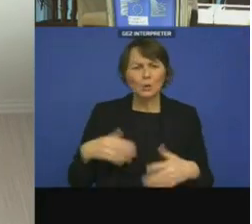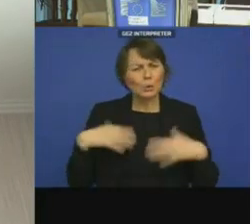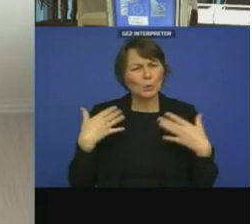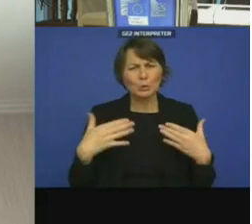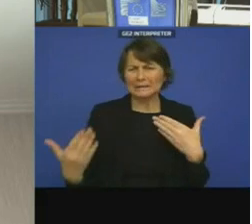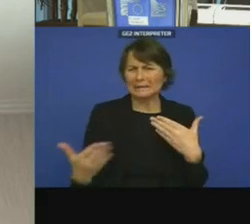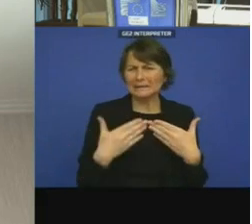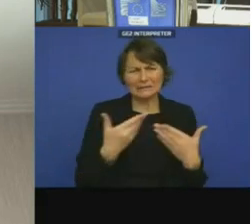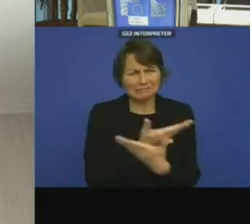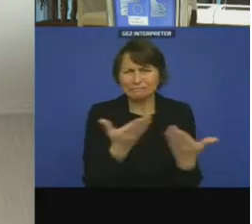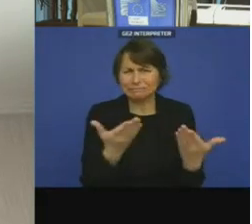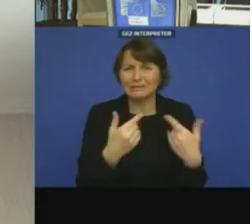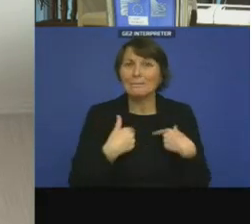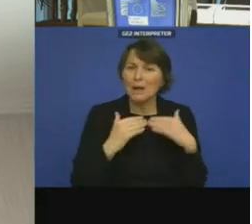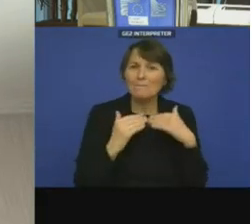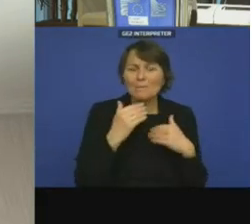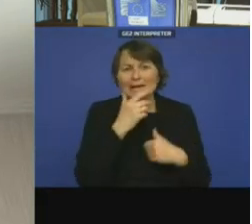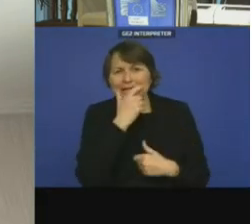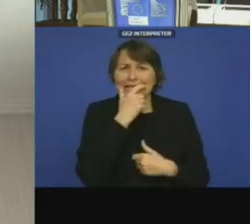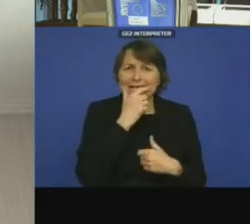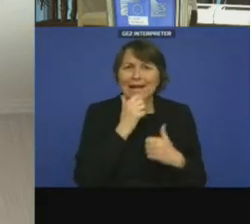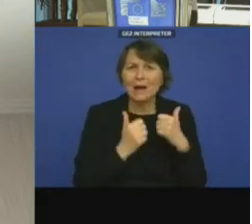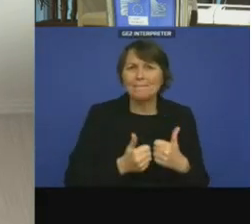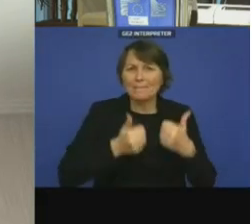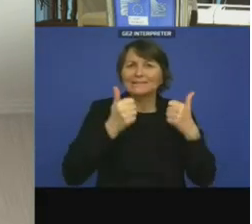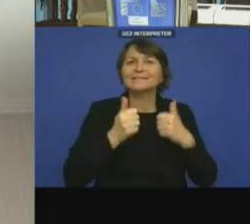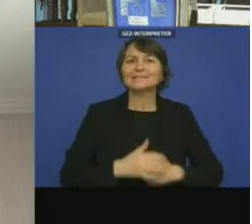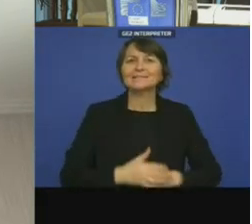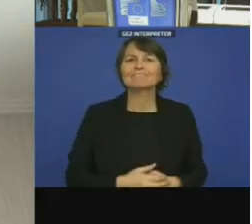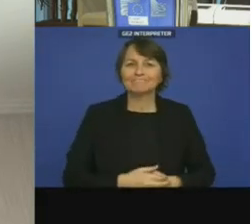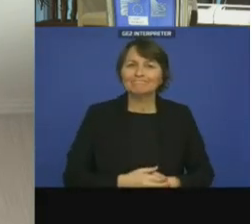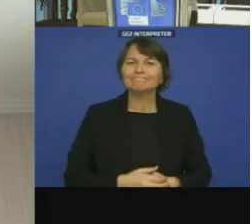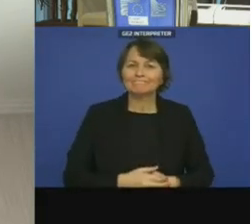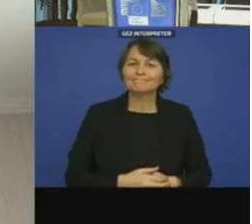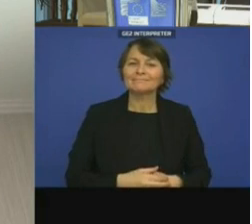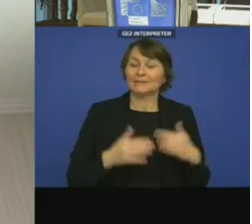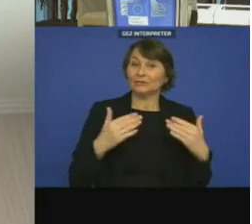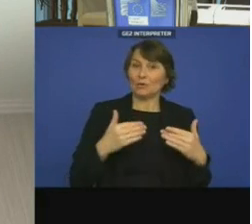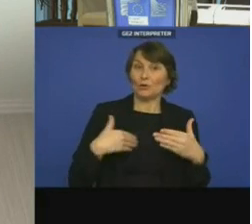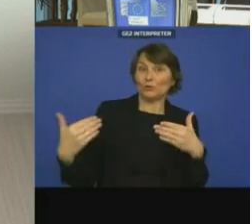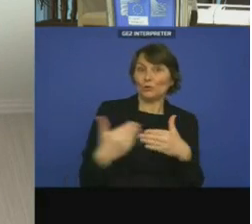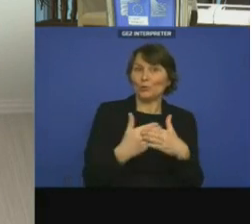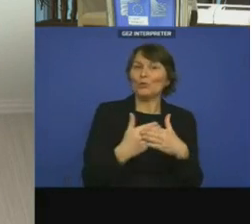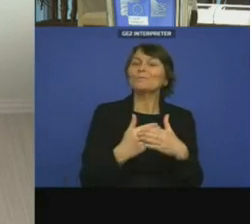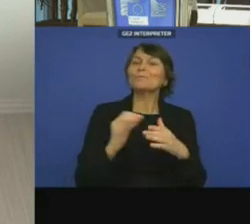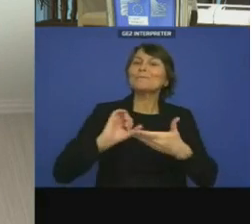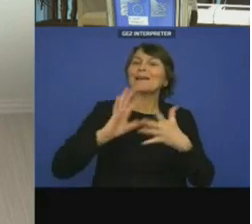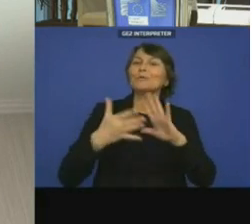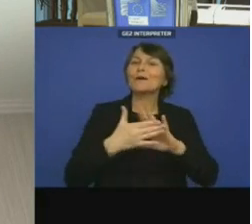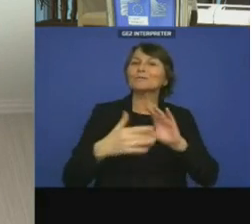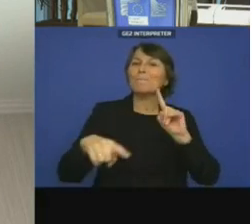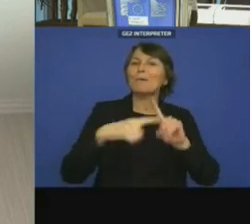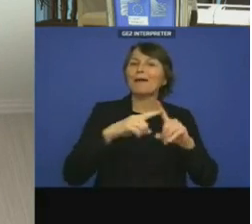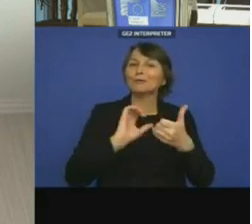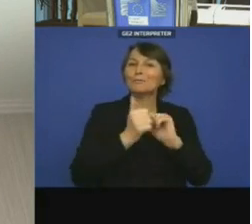we need sport even more. That is precisely where the new Erasmus Plus program steps in. It acts as a